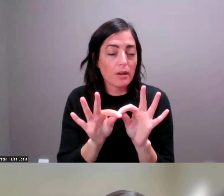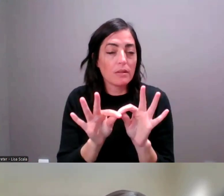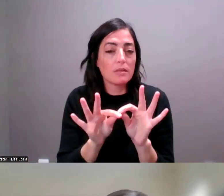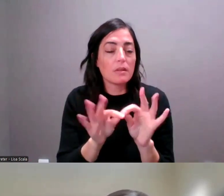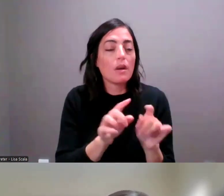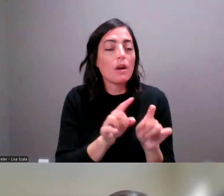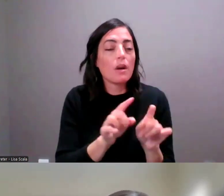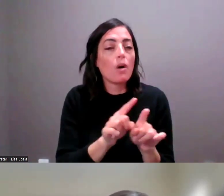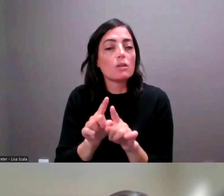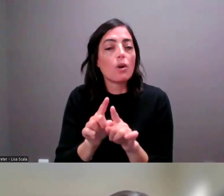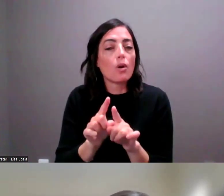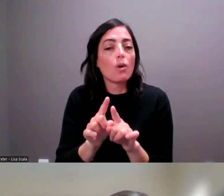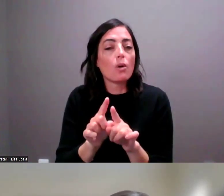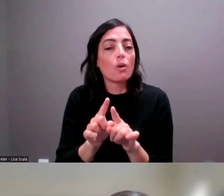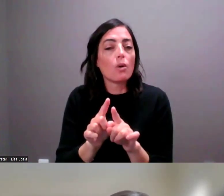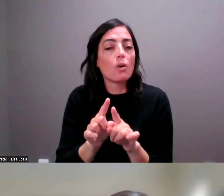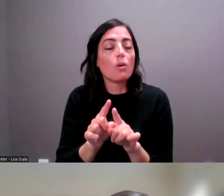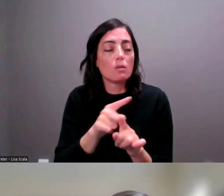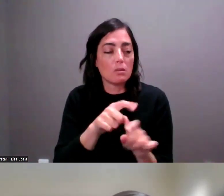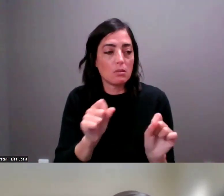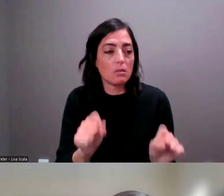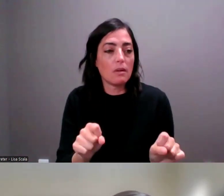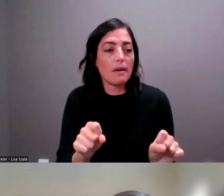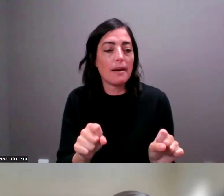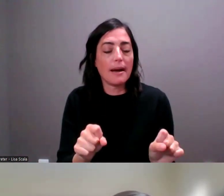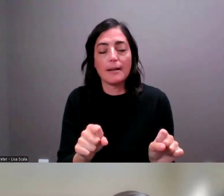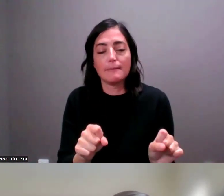And also feel free to